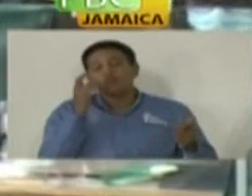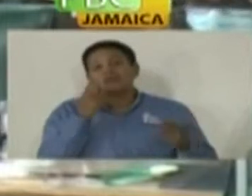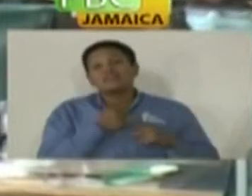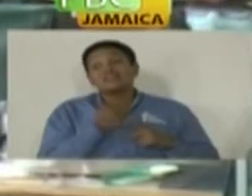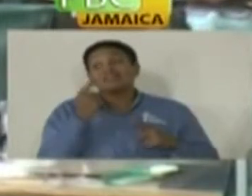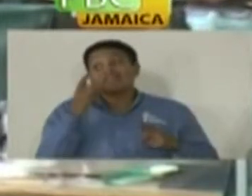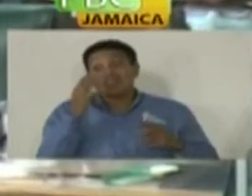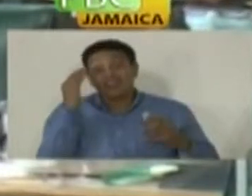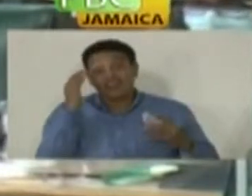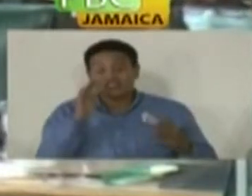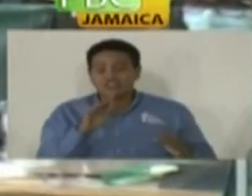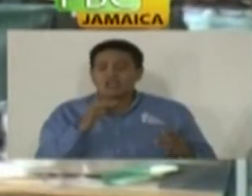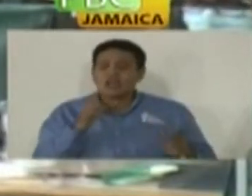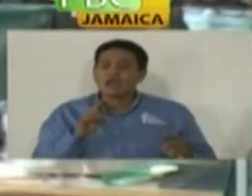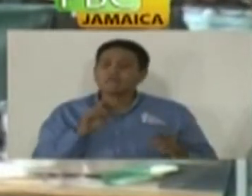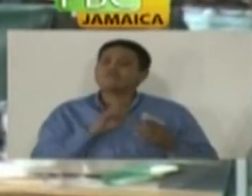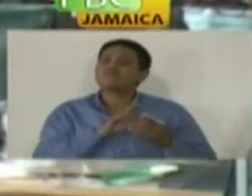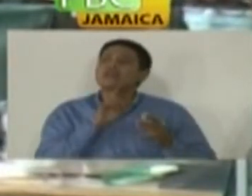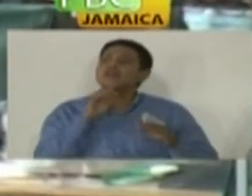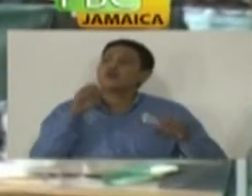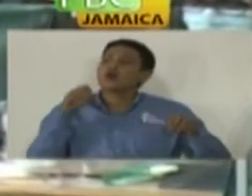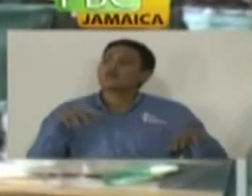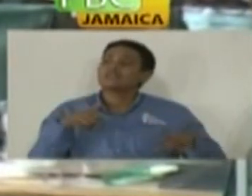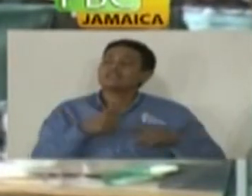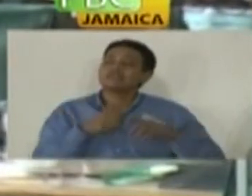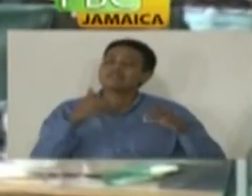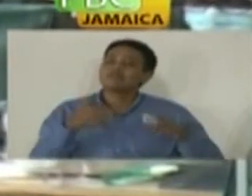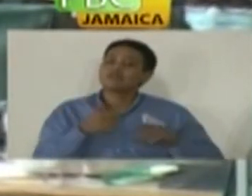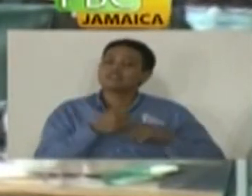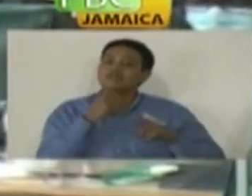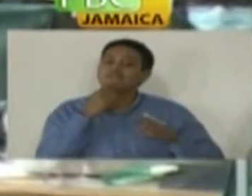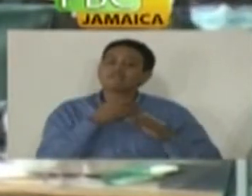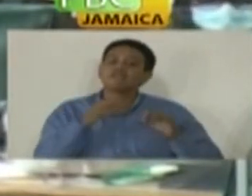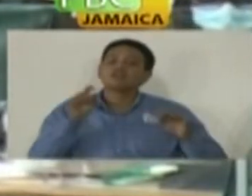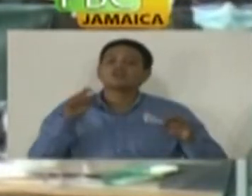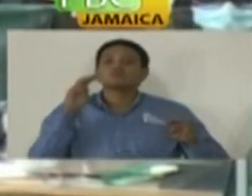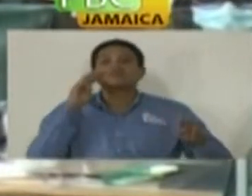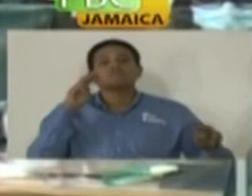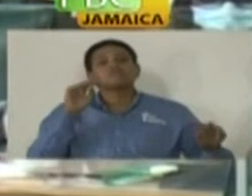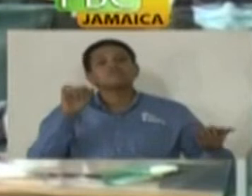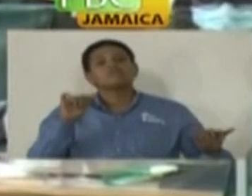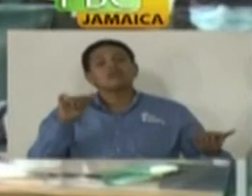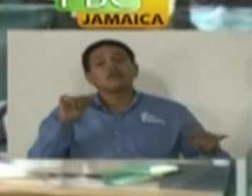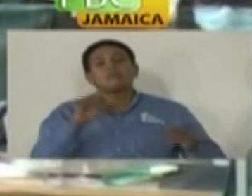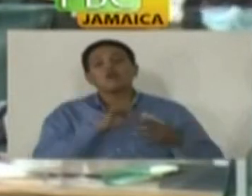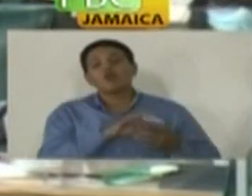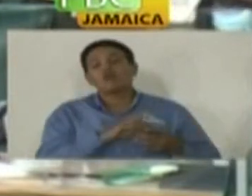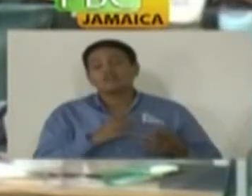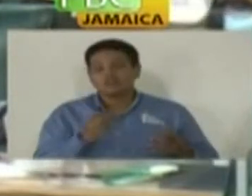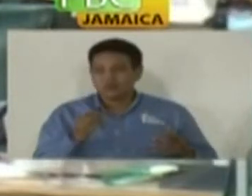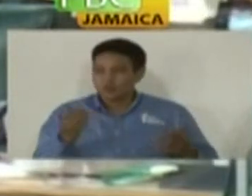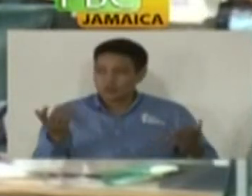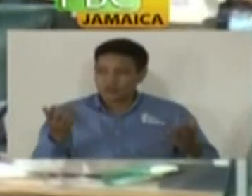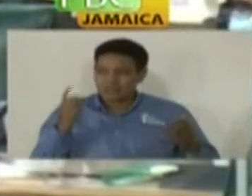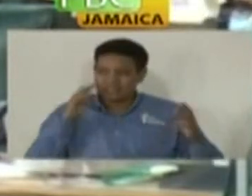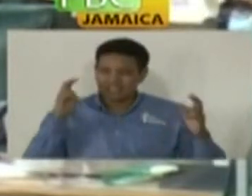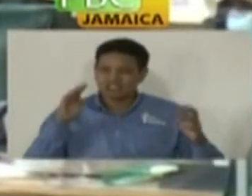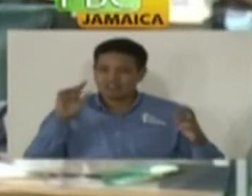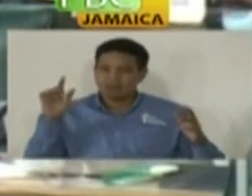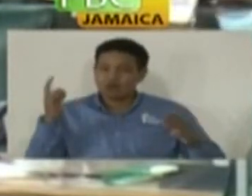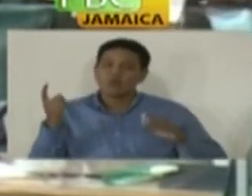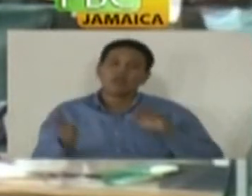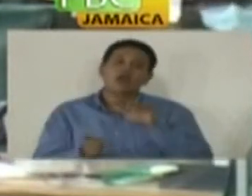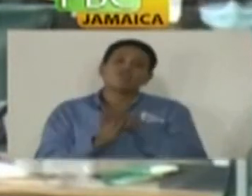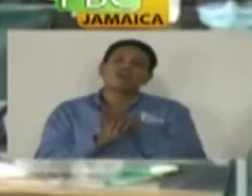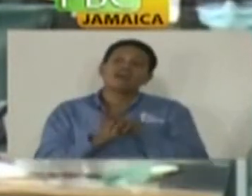as they're concerned, on the acquittal, the person is free and should be treated accordingly, so that the matter of bail would only